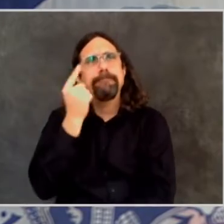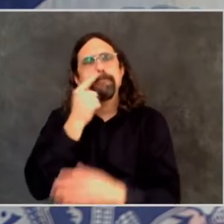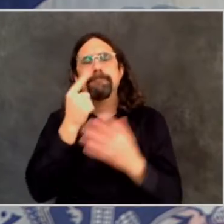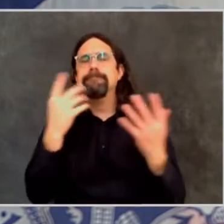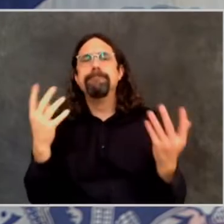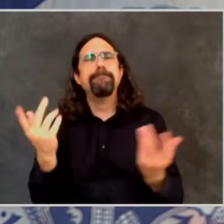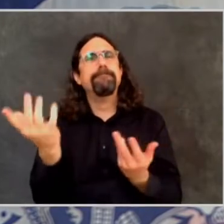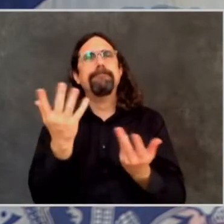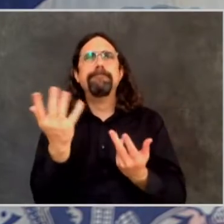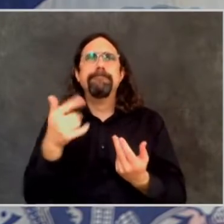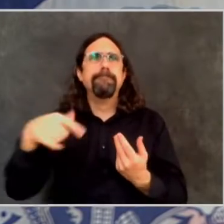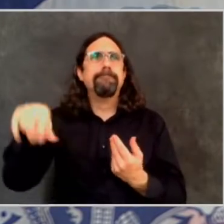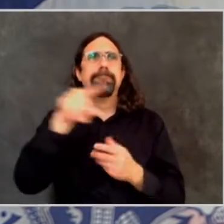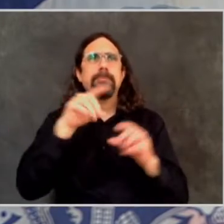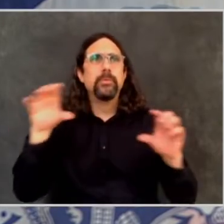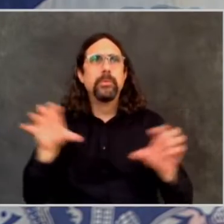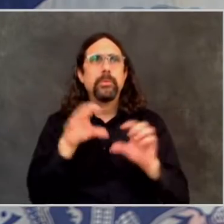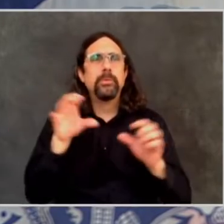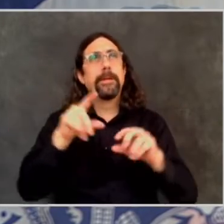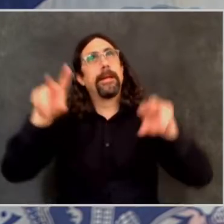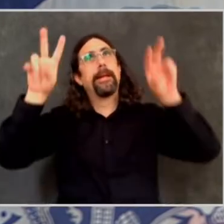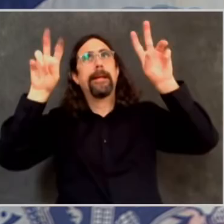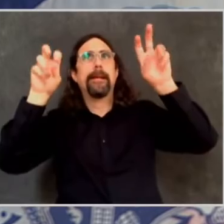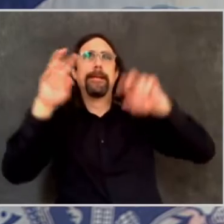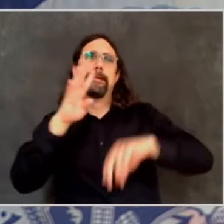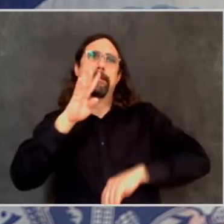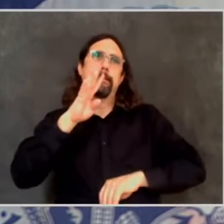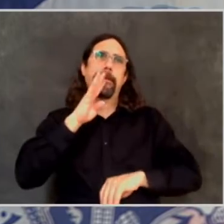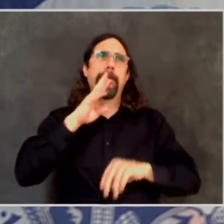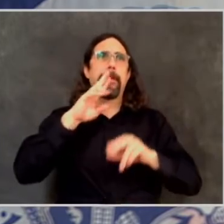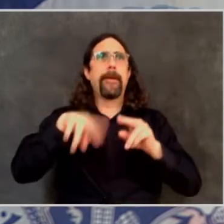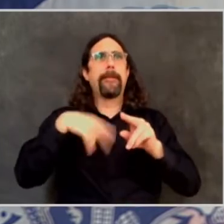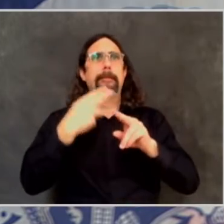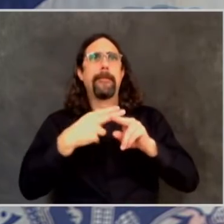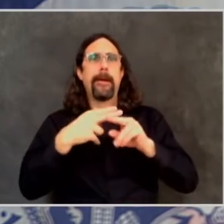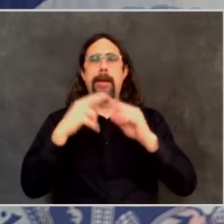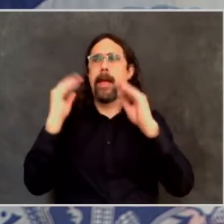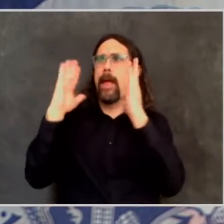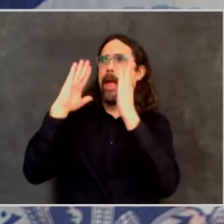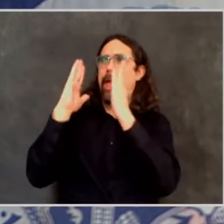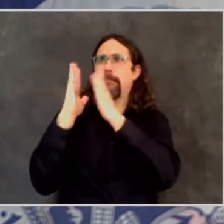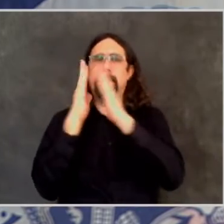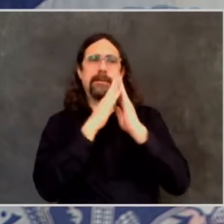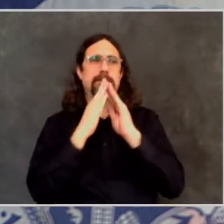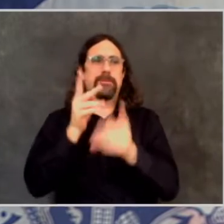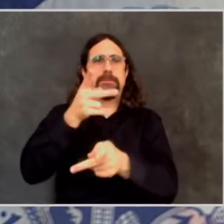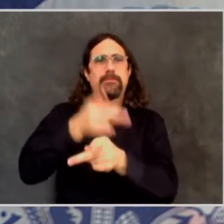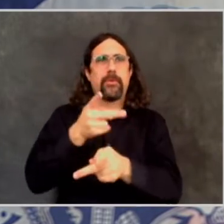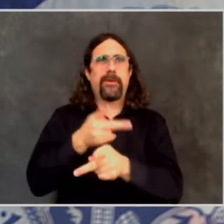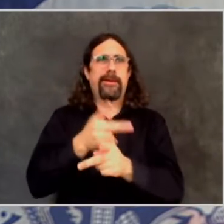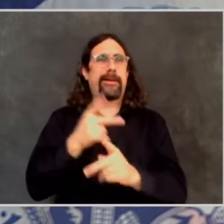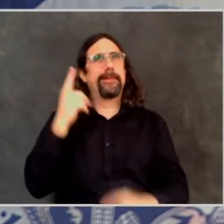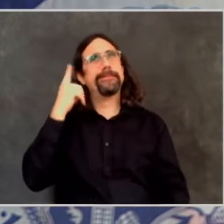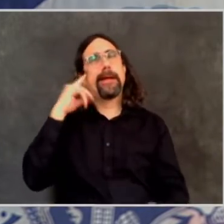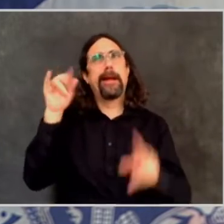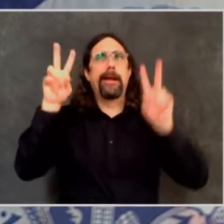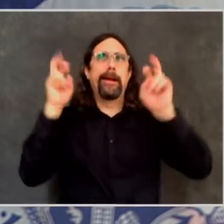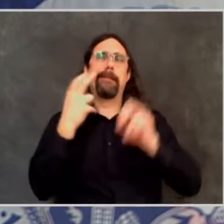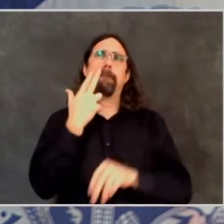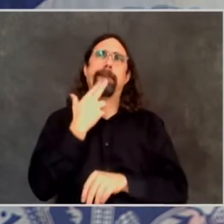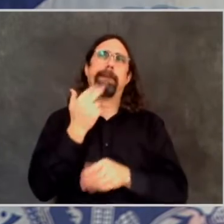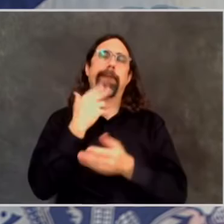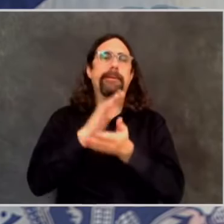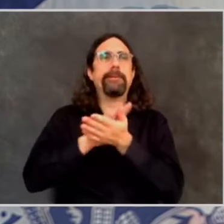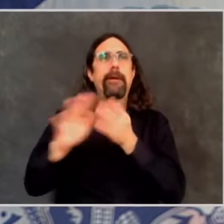decentralizing care outside of the hospitals. Where is the surveillance there? Those are my